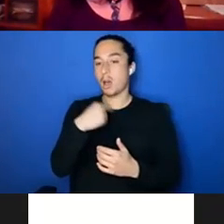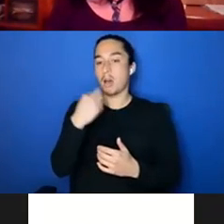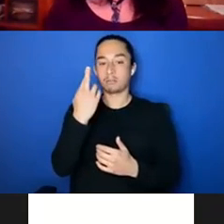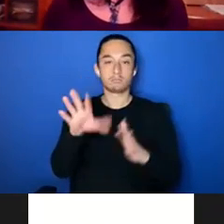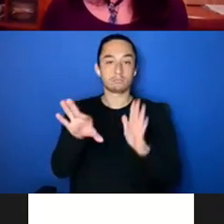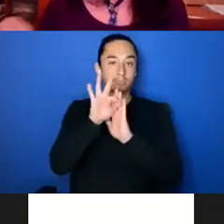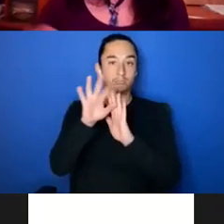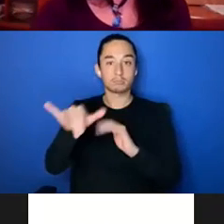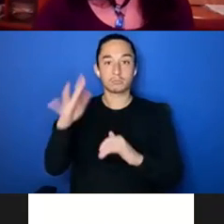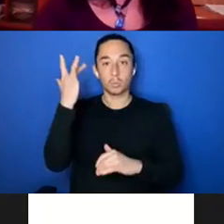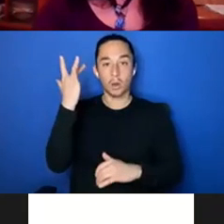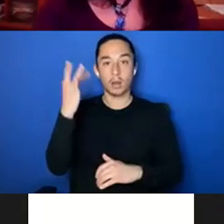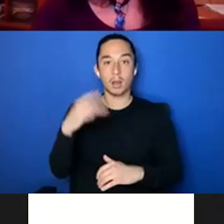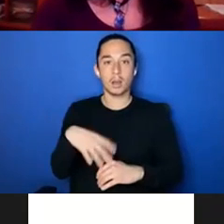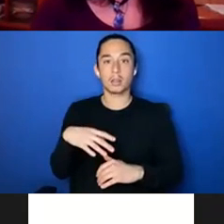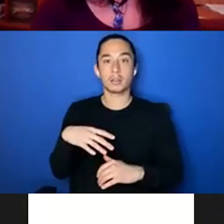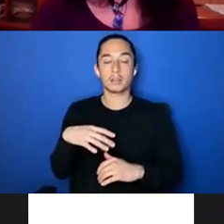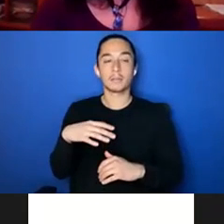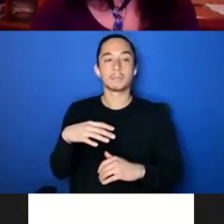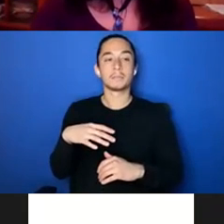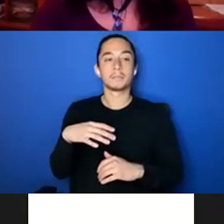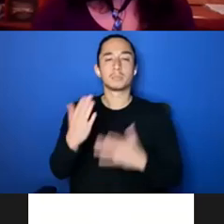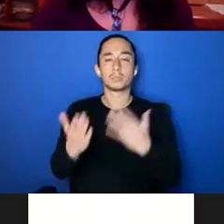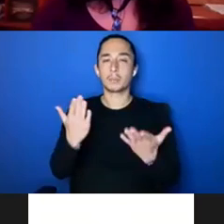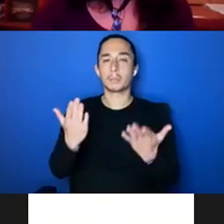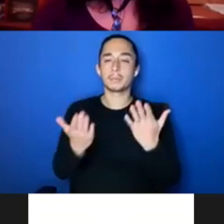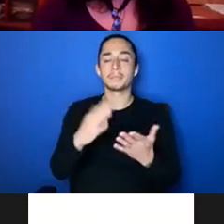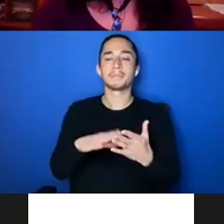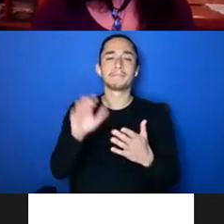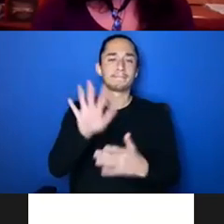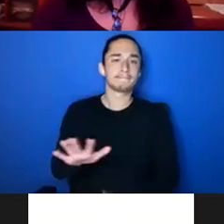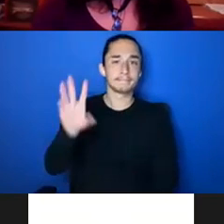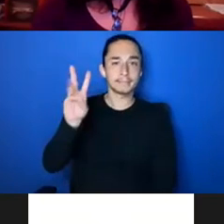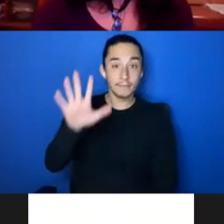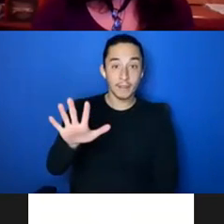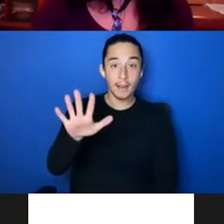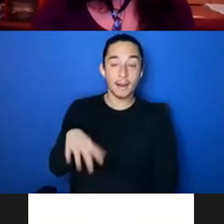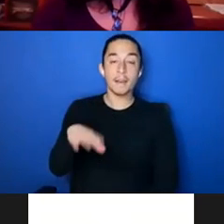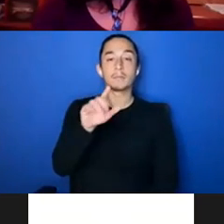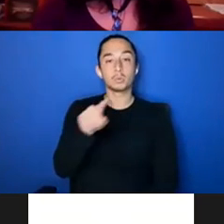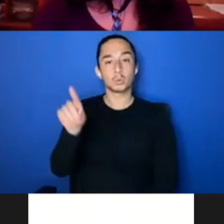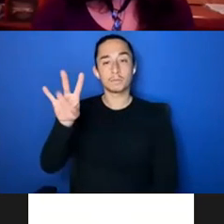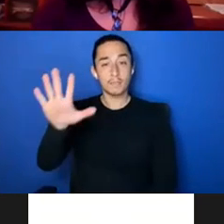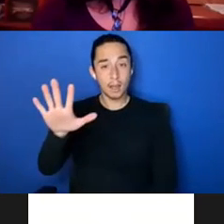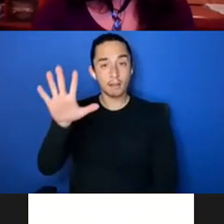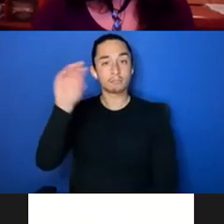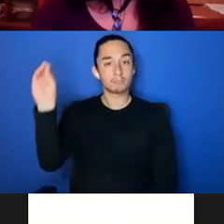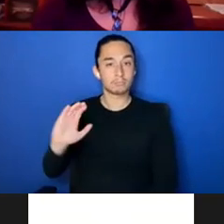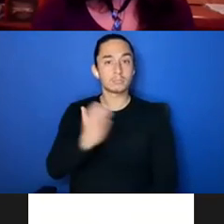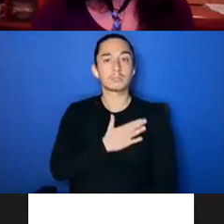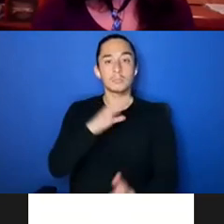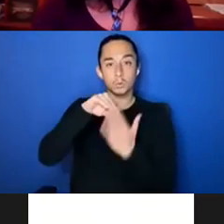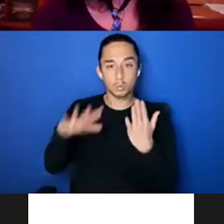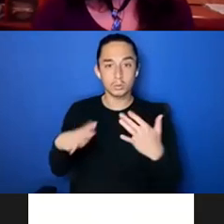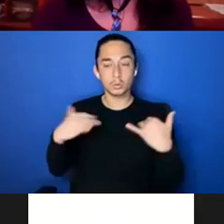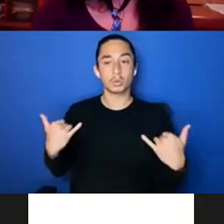that's why probably 65 to 75% of our students